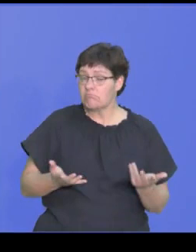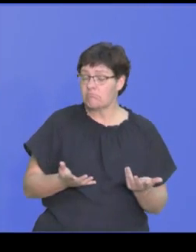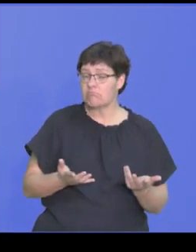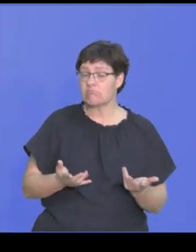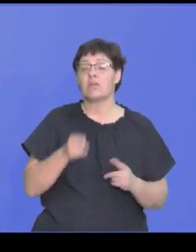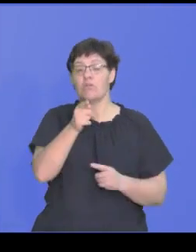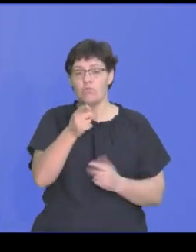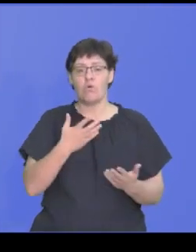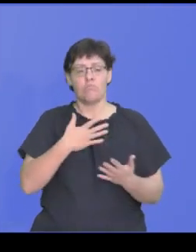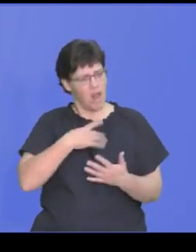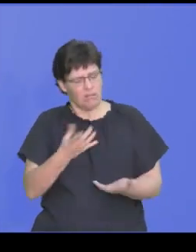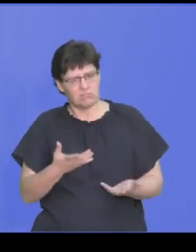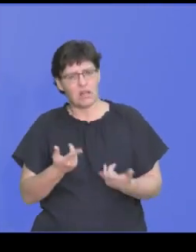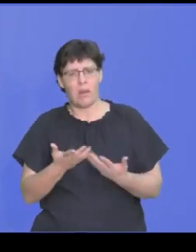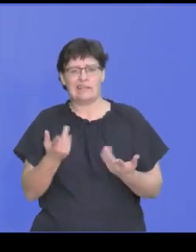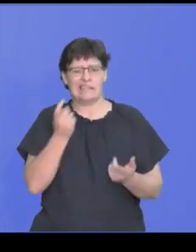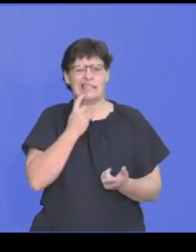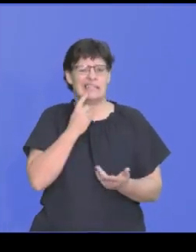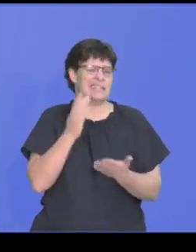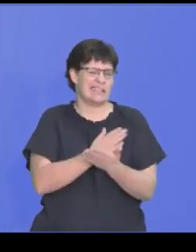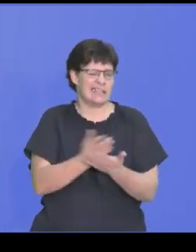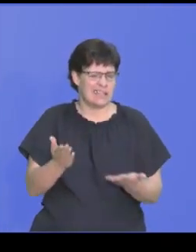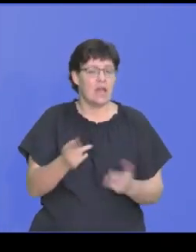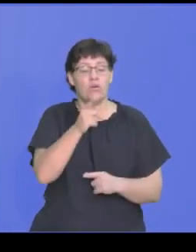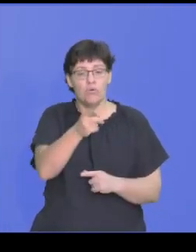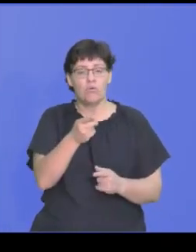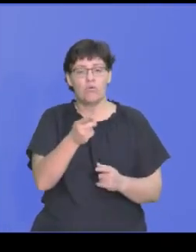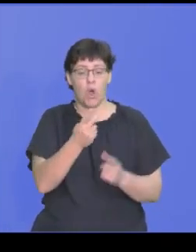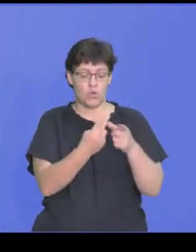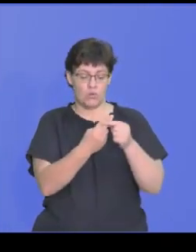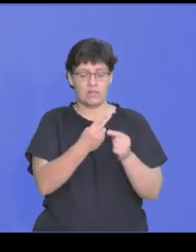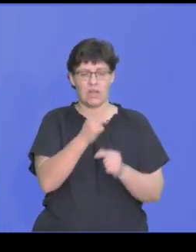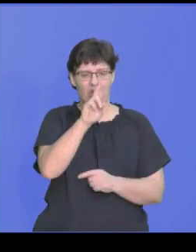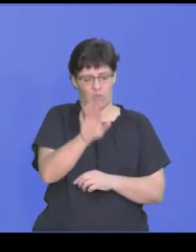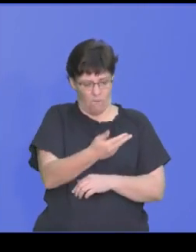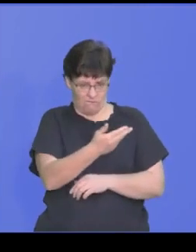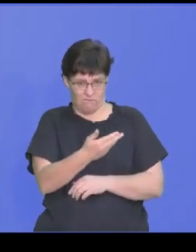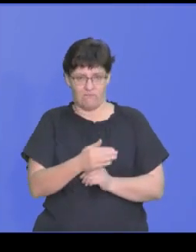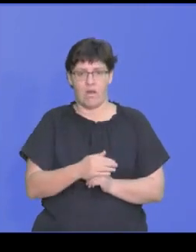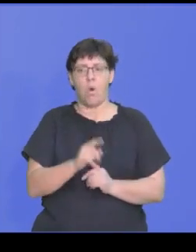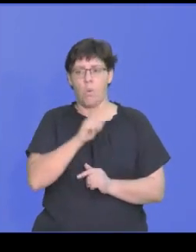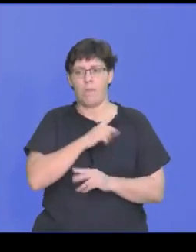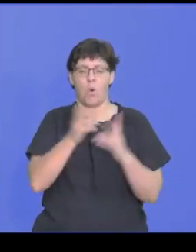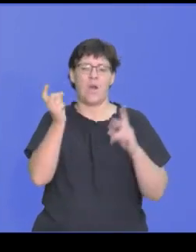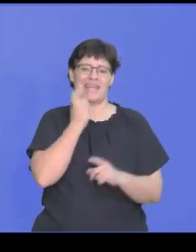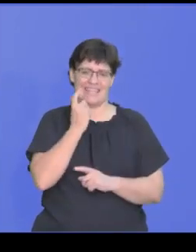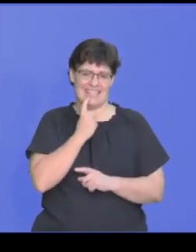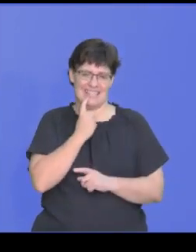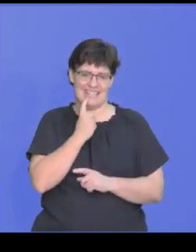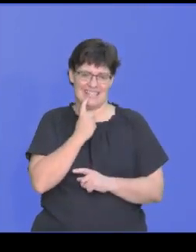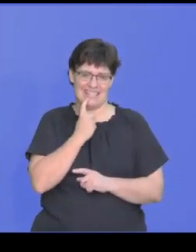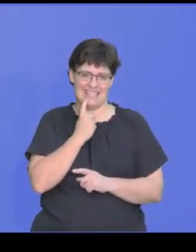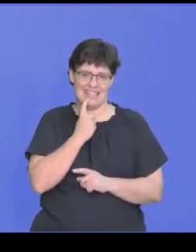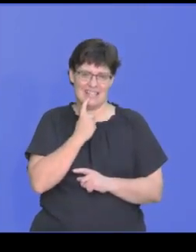Now, if you'd like, you can actually, and it's easier sometimes, leave out the unit there because it makes it easier